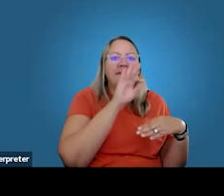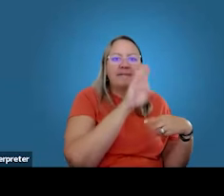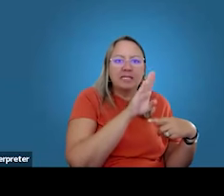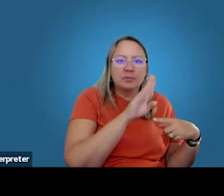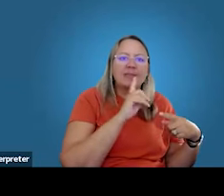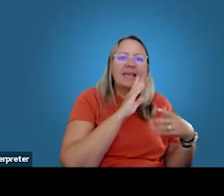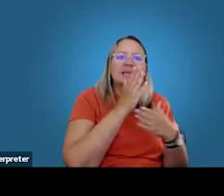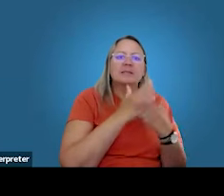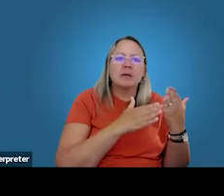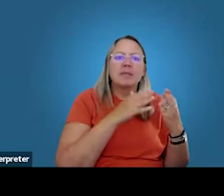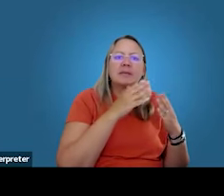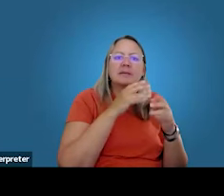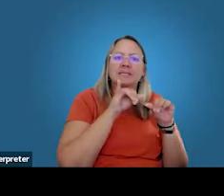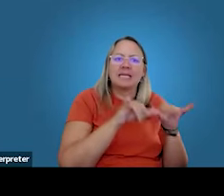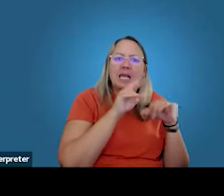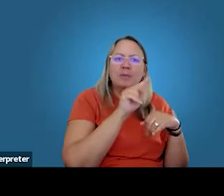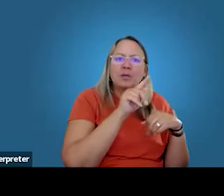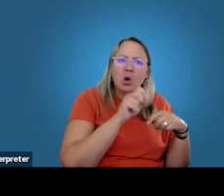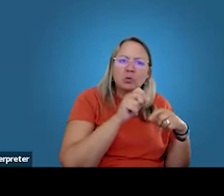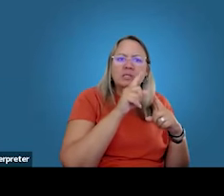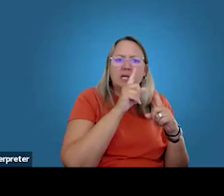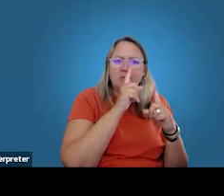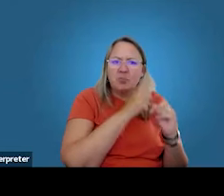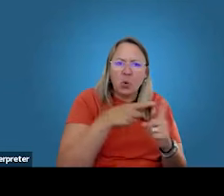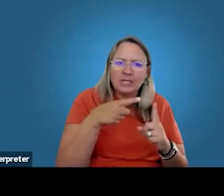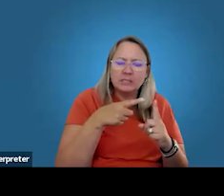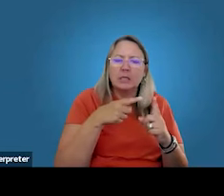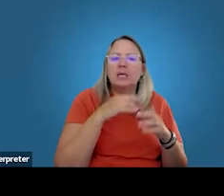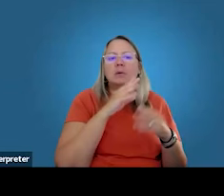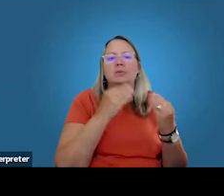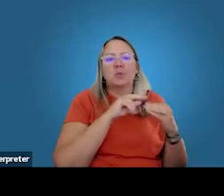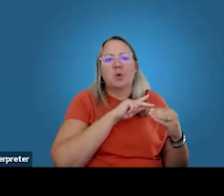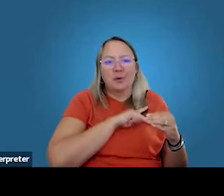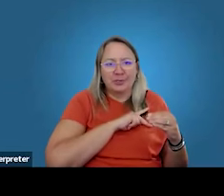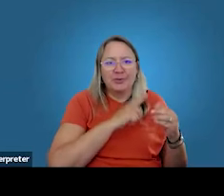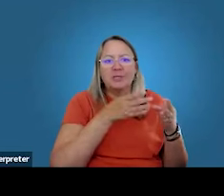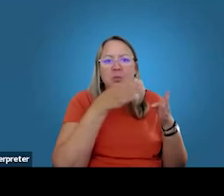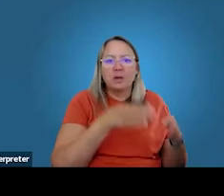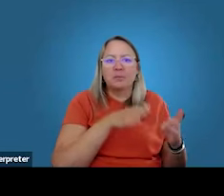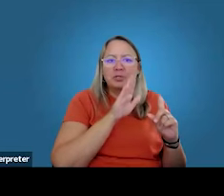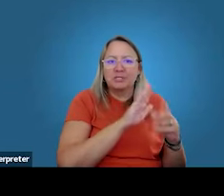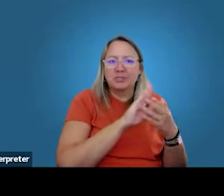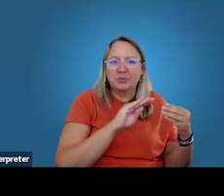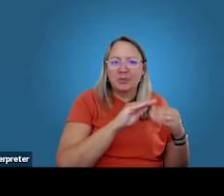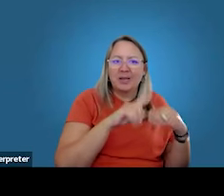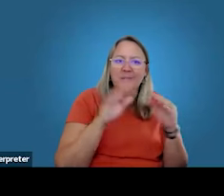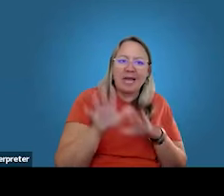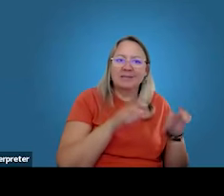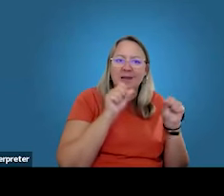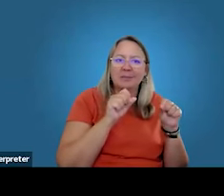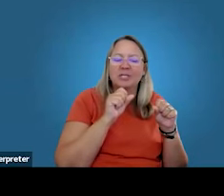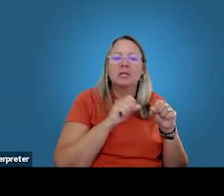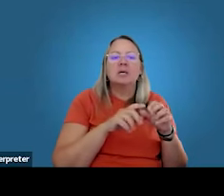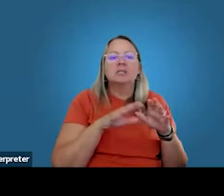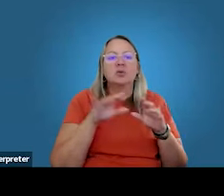same notes and points, was much more personal, much more one person's story with their adoption. And so the same storyboard